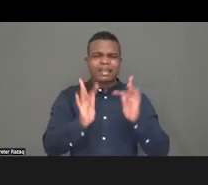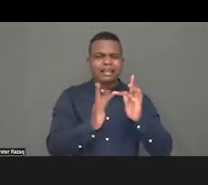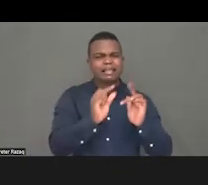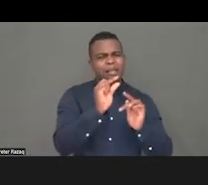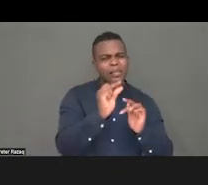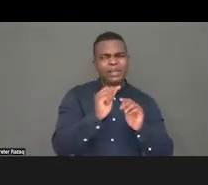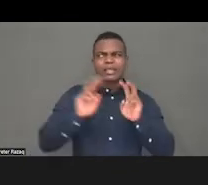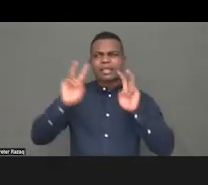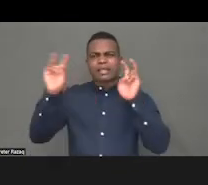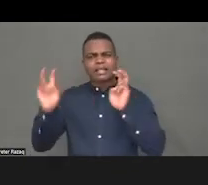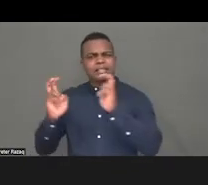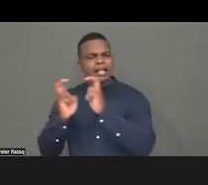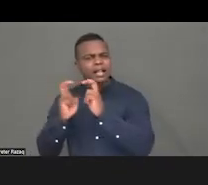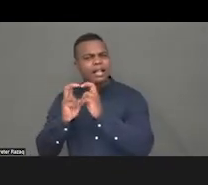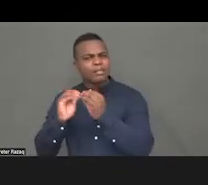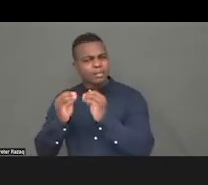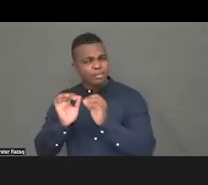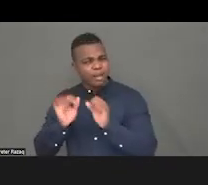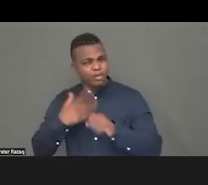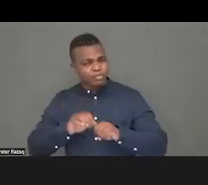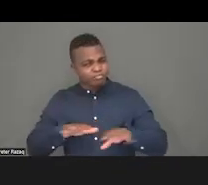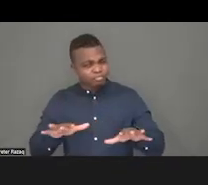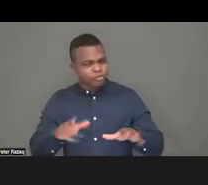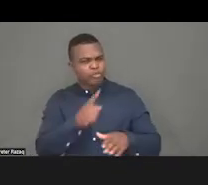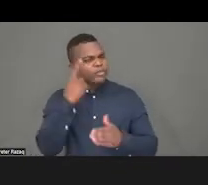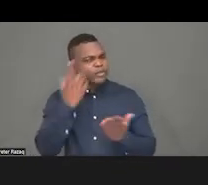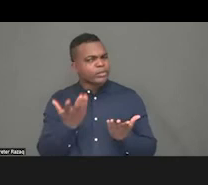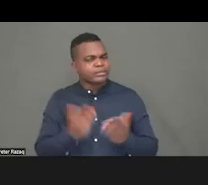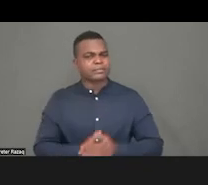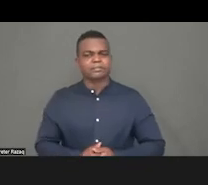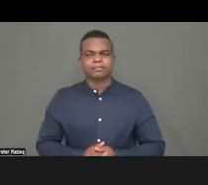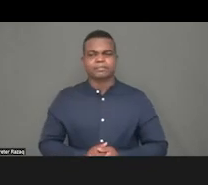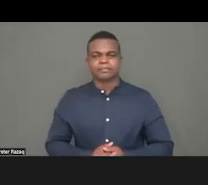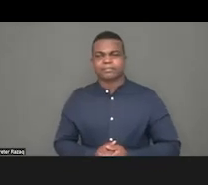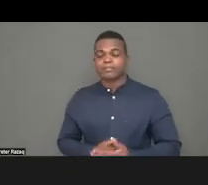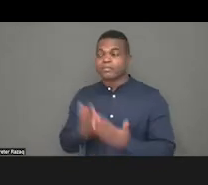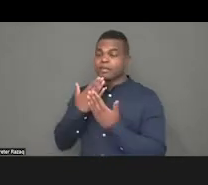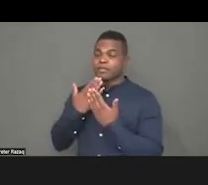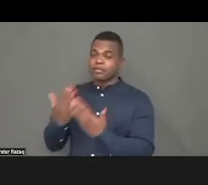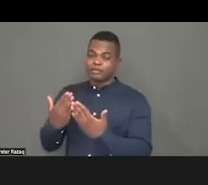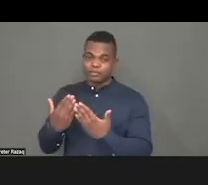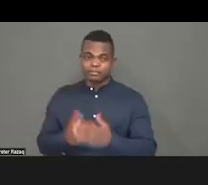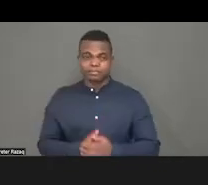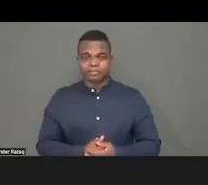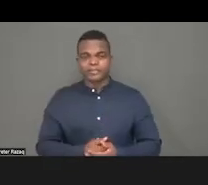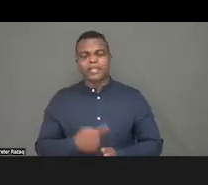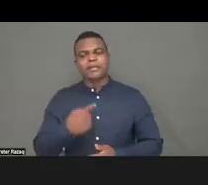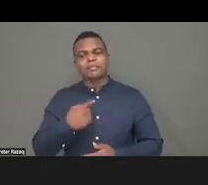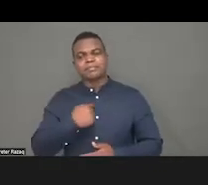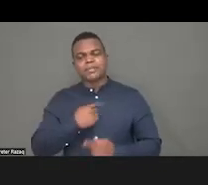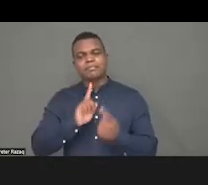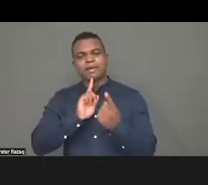Merci beaucoup. En fait, j'ai deux réponses. Thank you very much. I have two answers. Sorry, the sound is very bad.